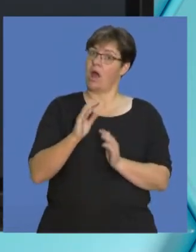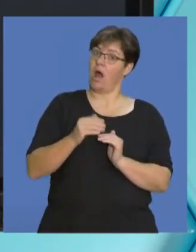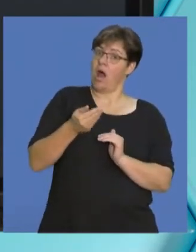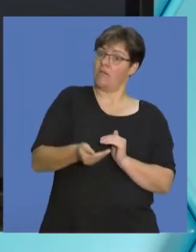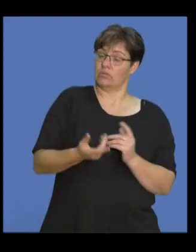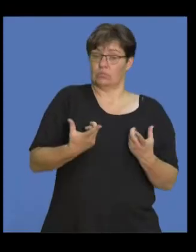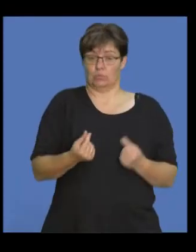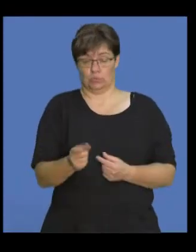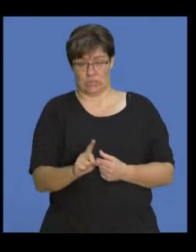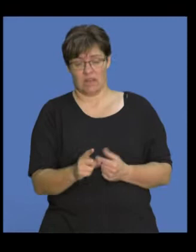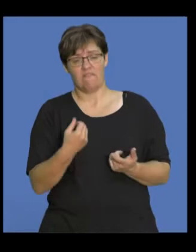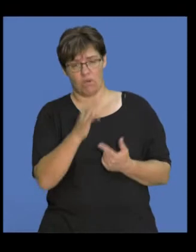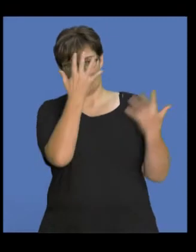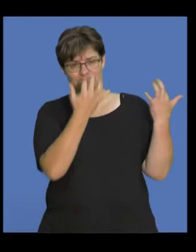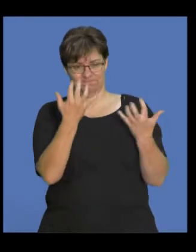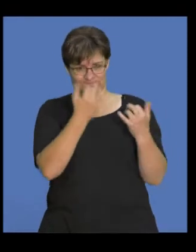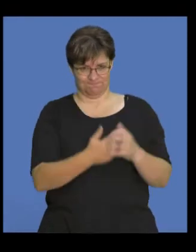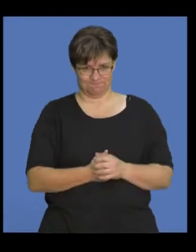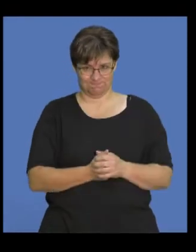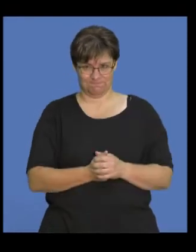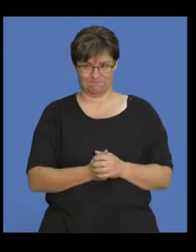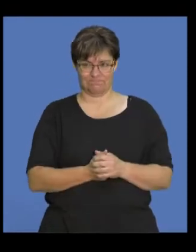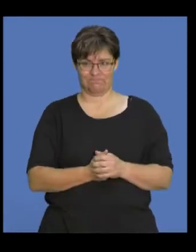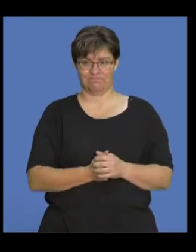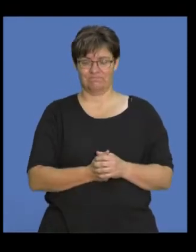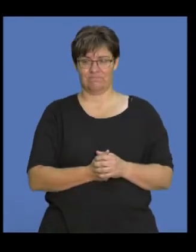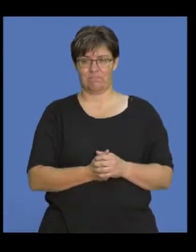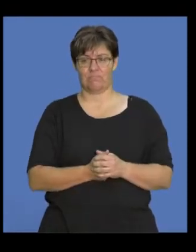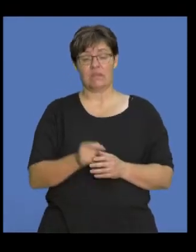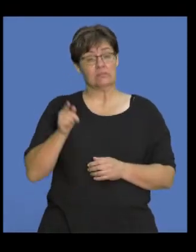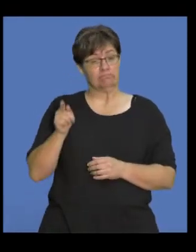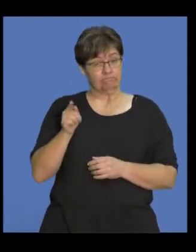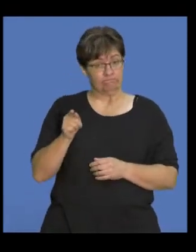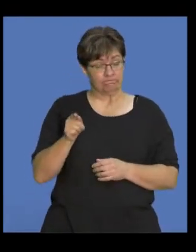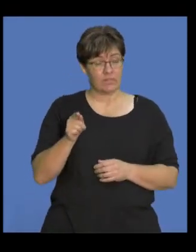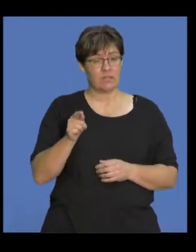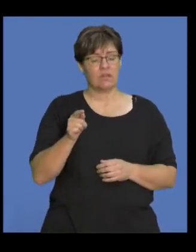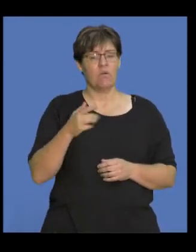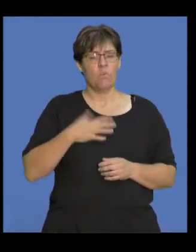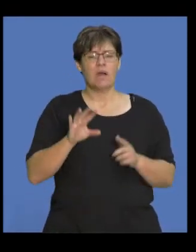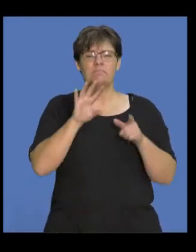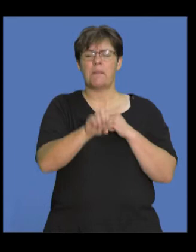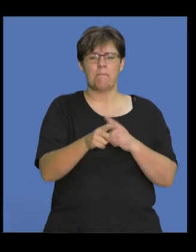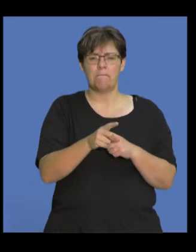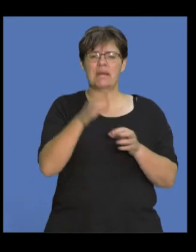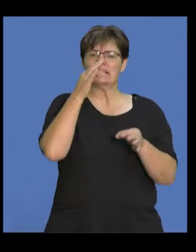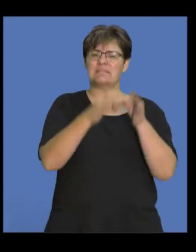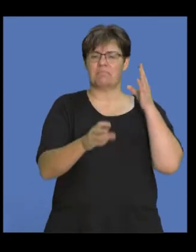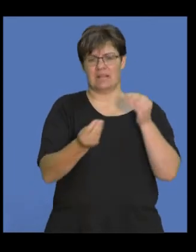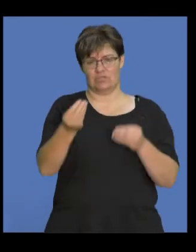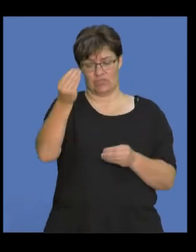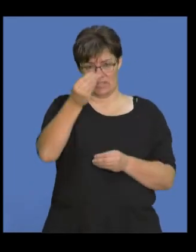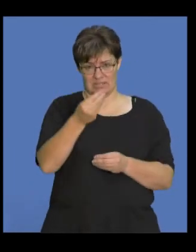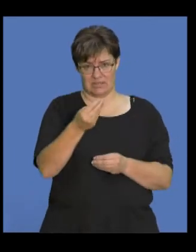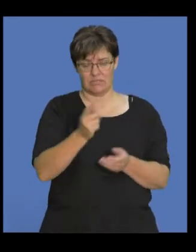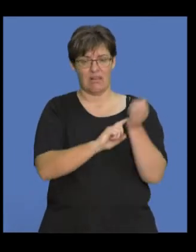of calculating what needs to be calculated. Here, I want us to find the simple interest, and this will be the last